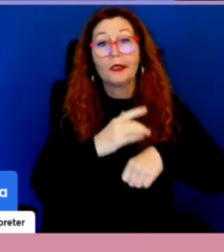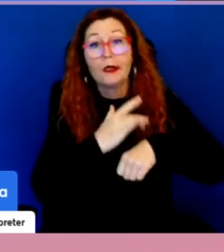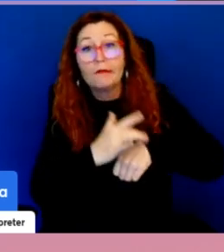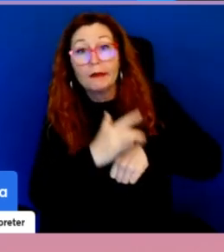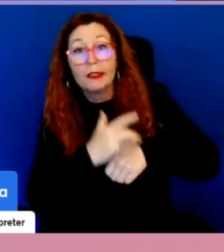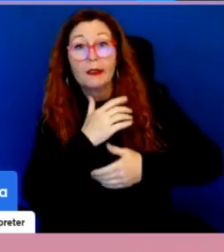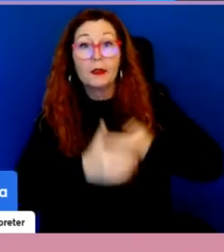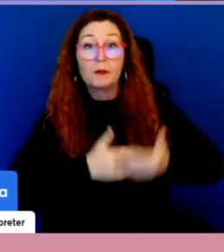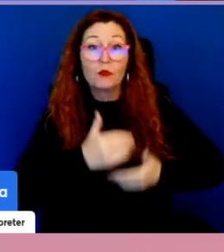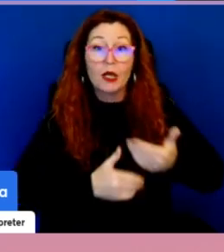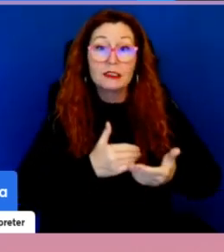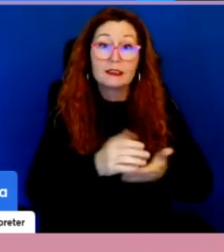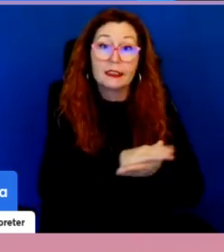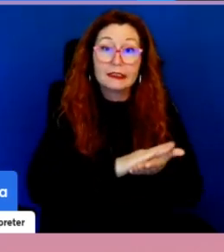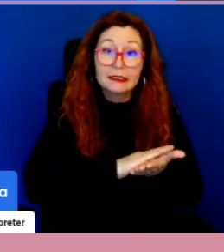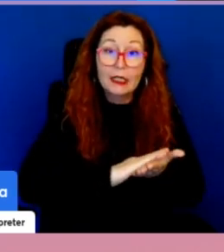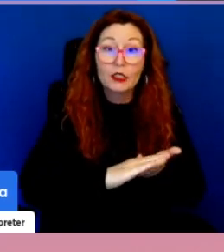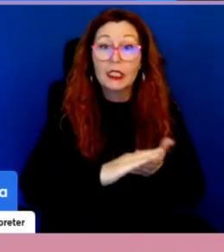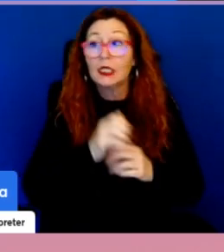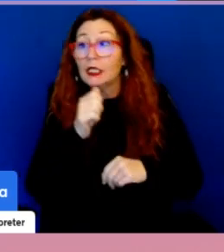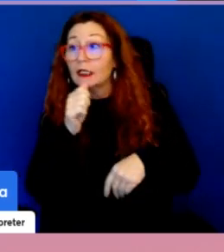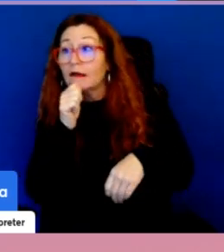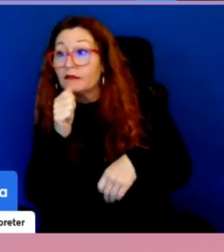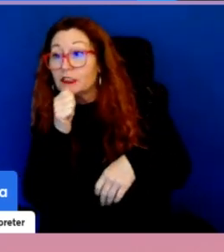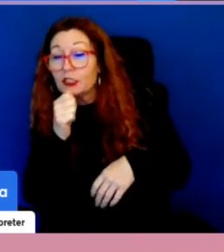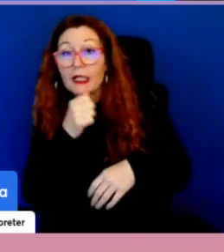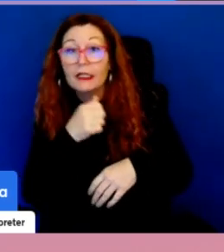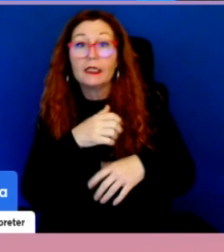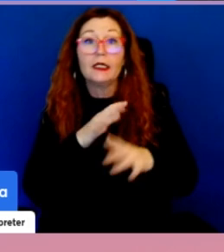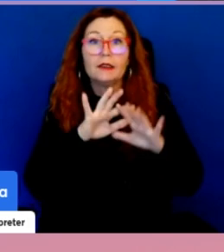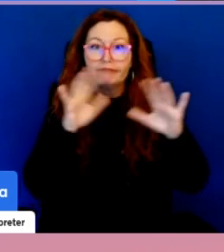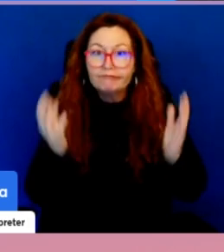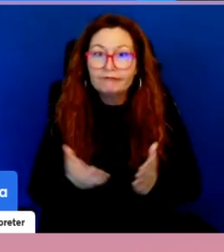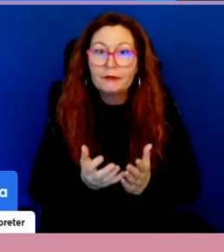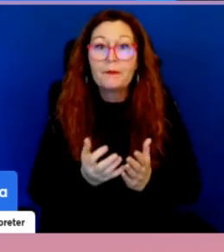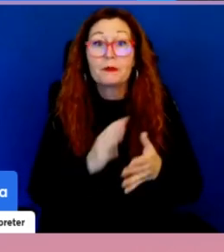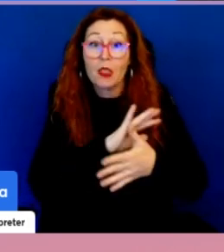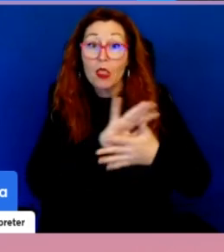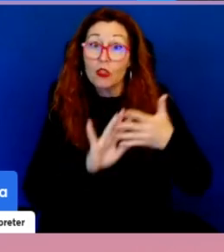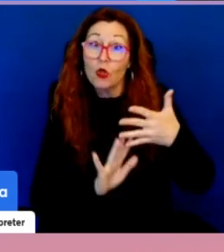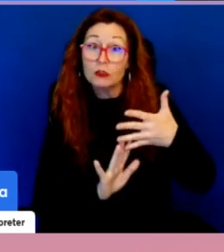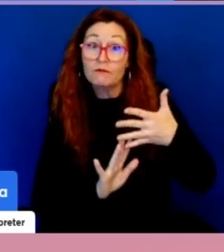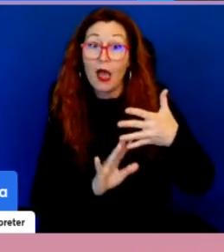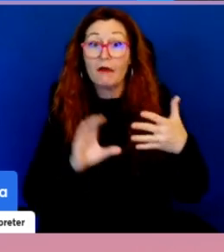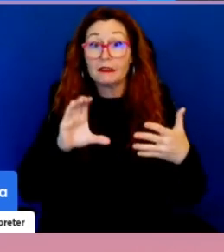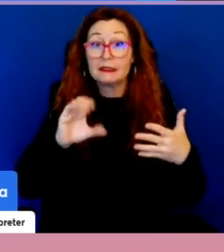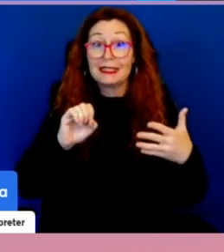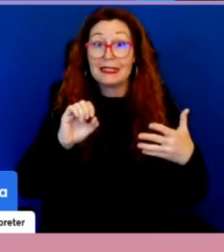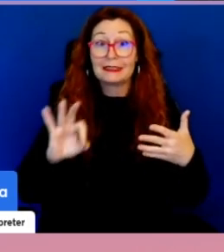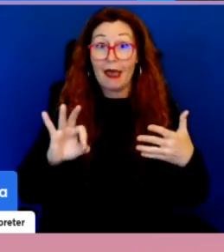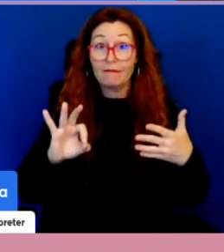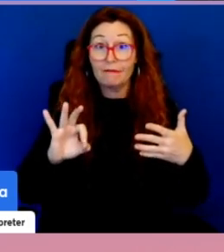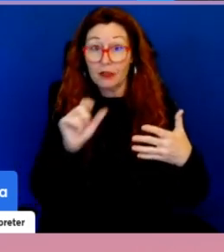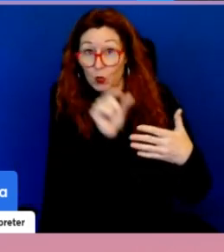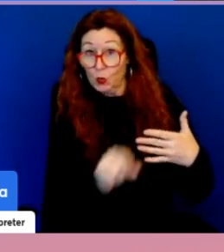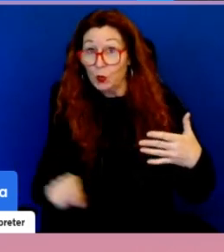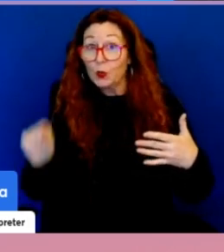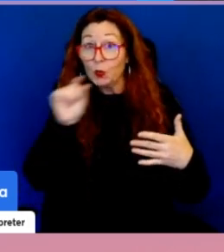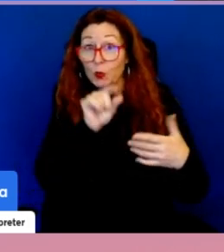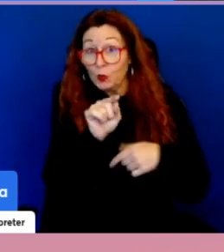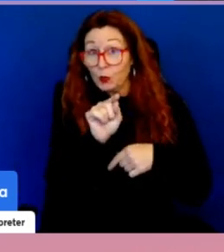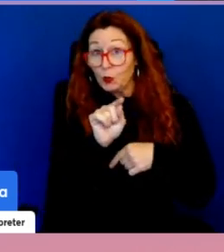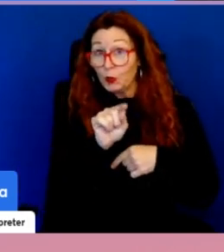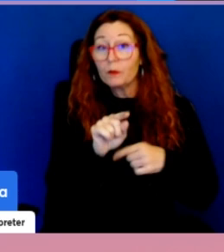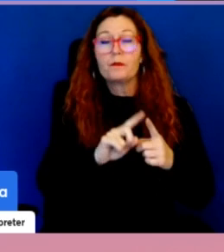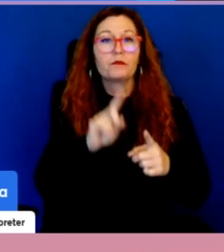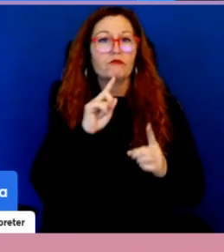integrity, confidentiality, and privacy. And those five core CSF functions map almost directly to